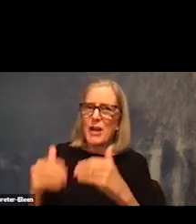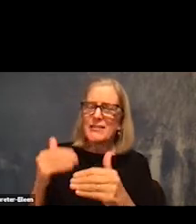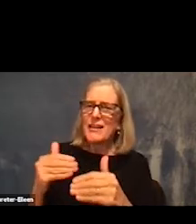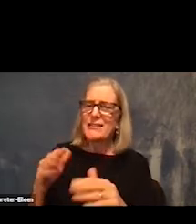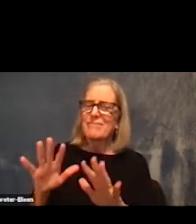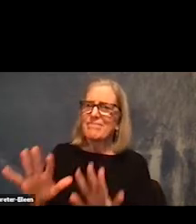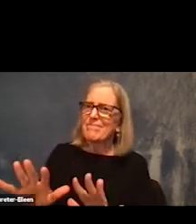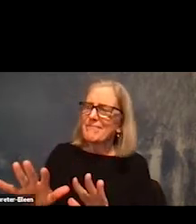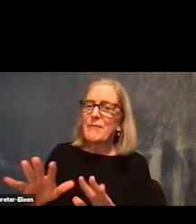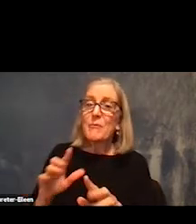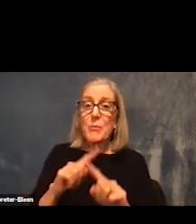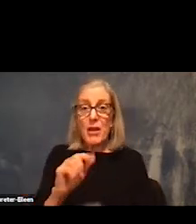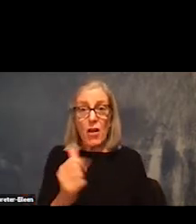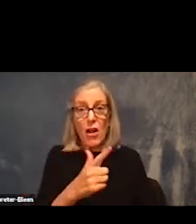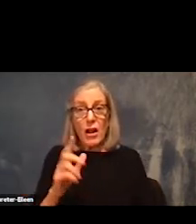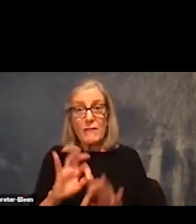that knowledge.